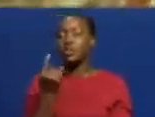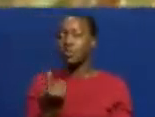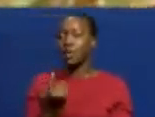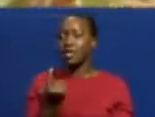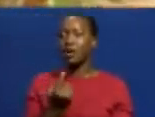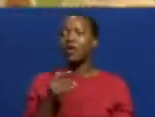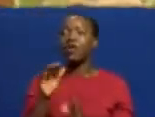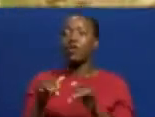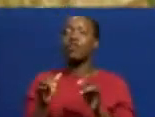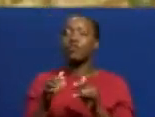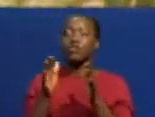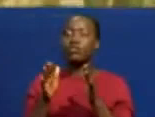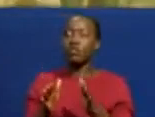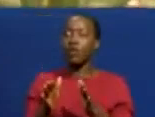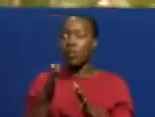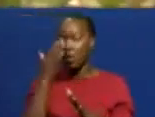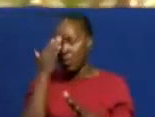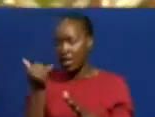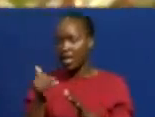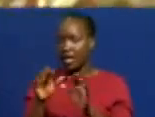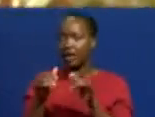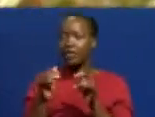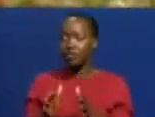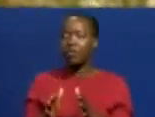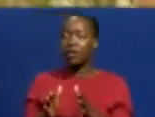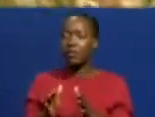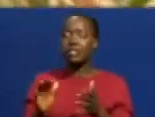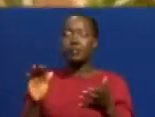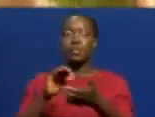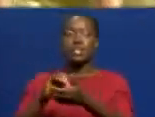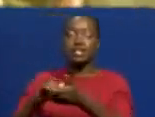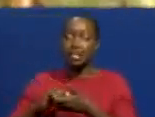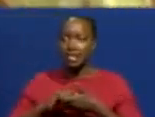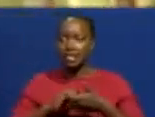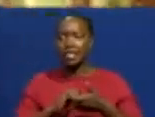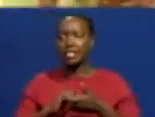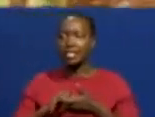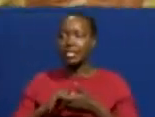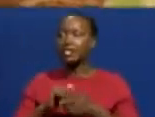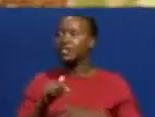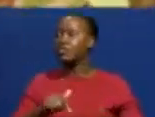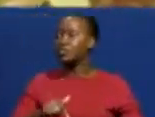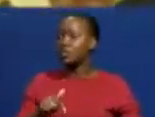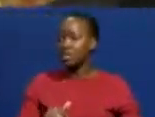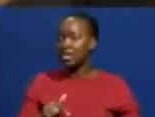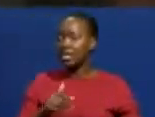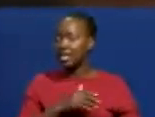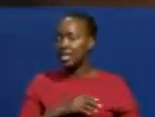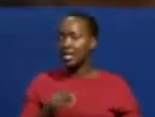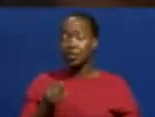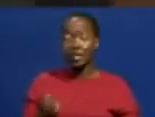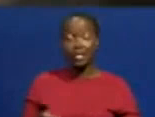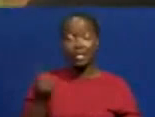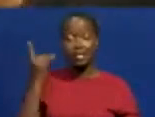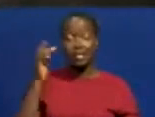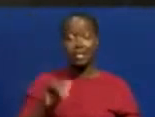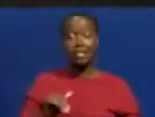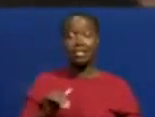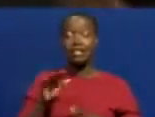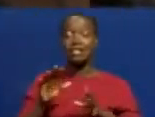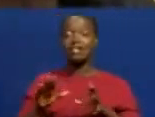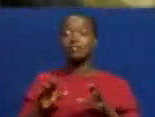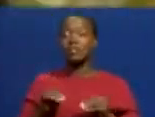the farmer, because farmers are being engaged today, and we understand that they've been